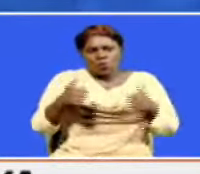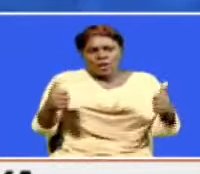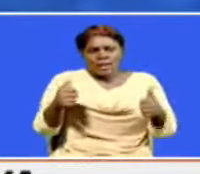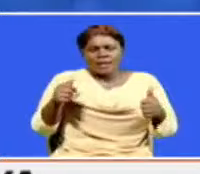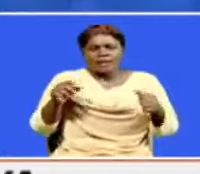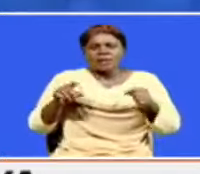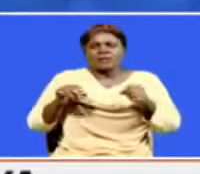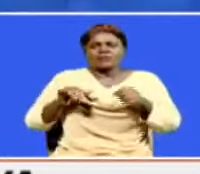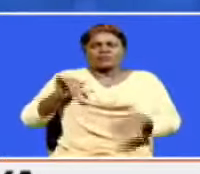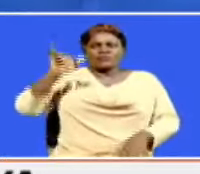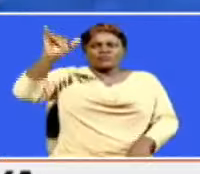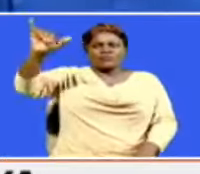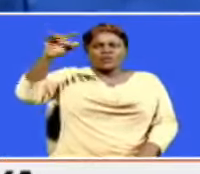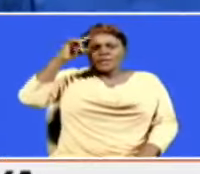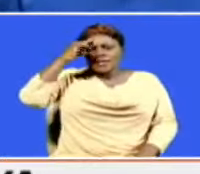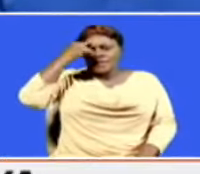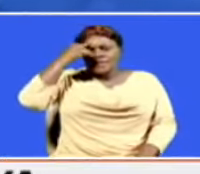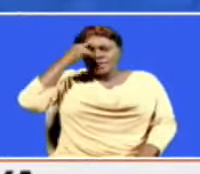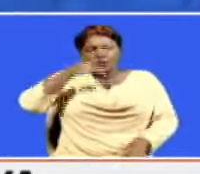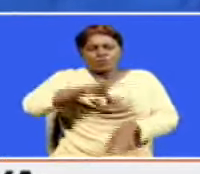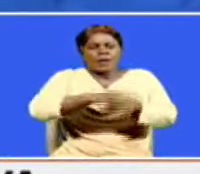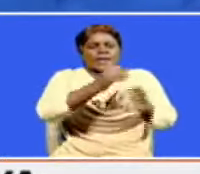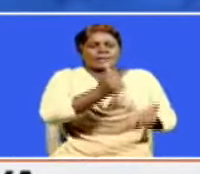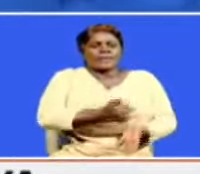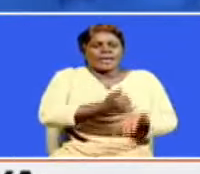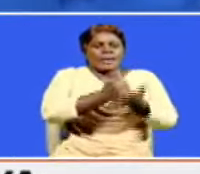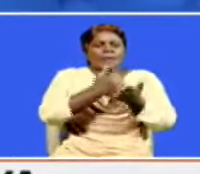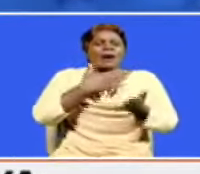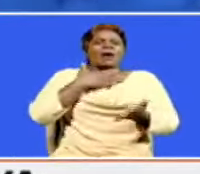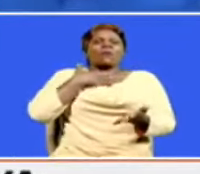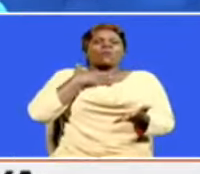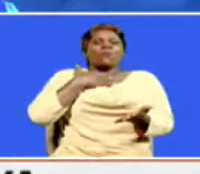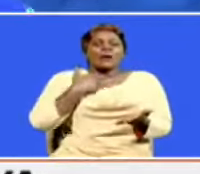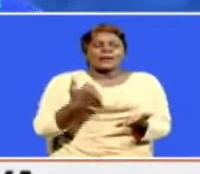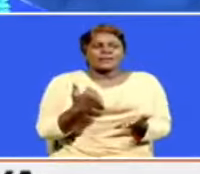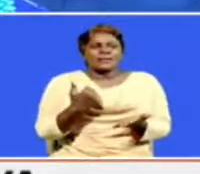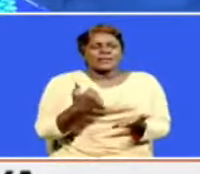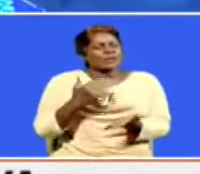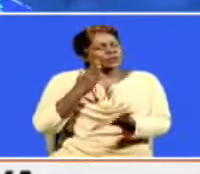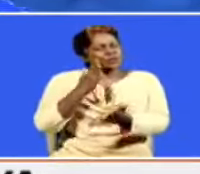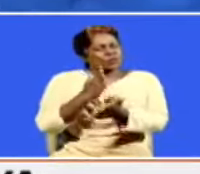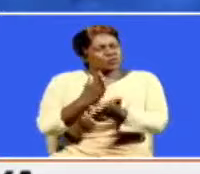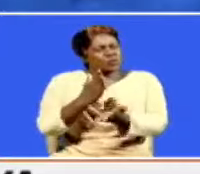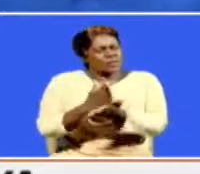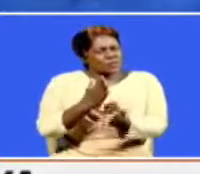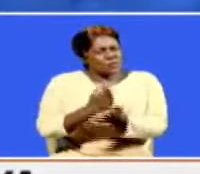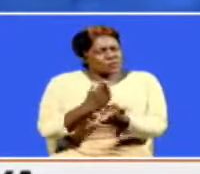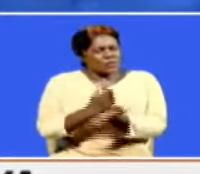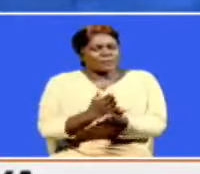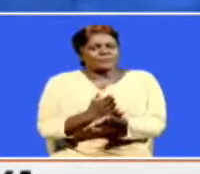he travels to India to be assisted, and I want to really